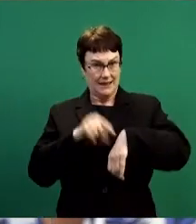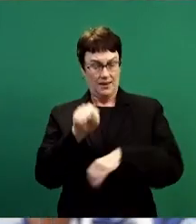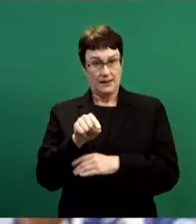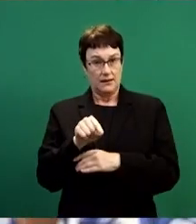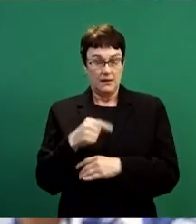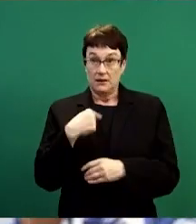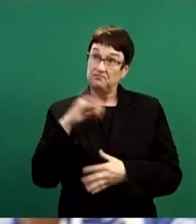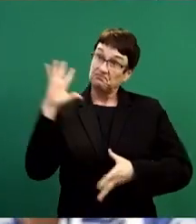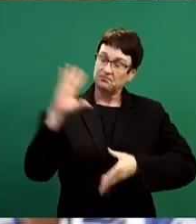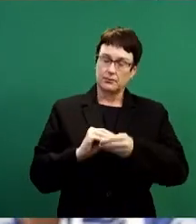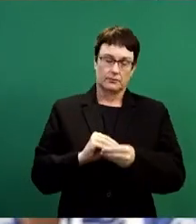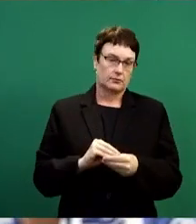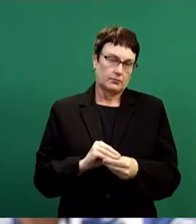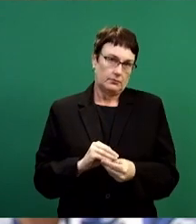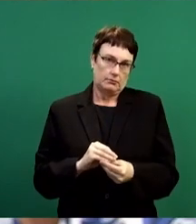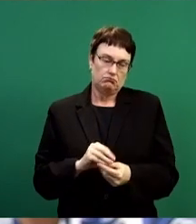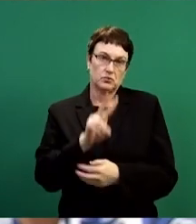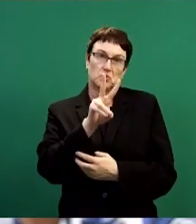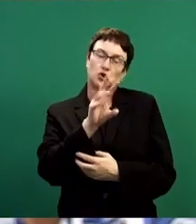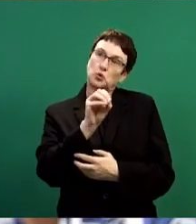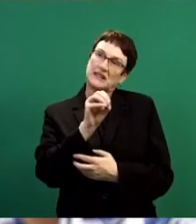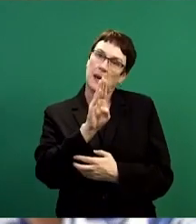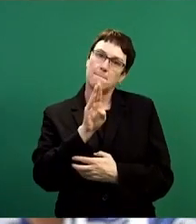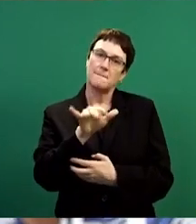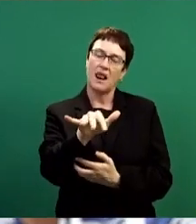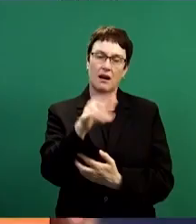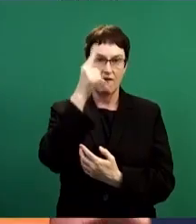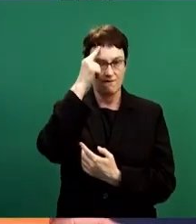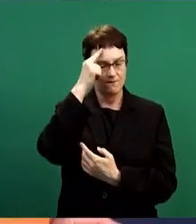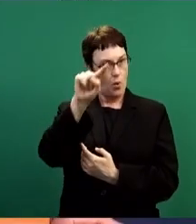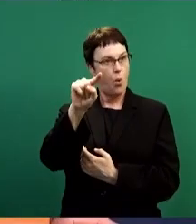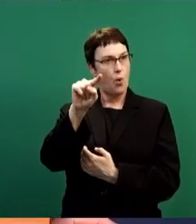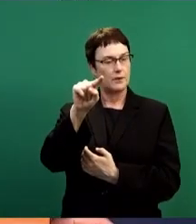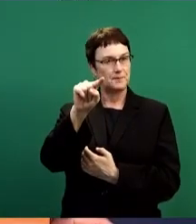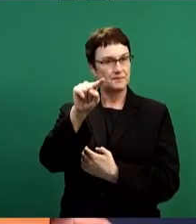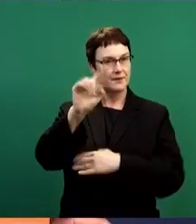means we are into negative equity right there.